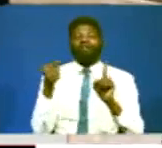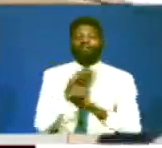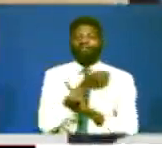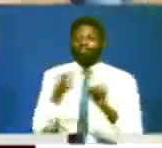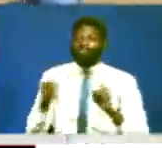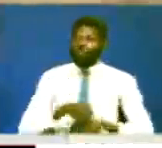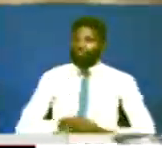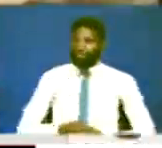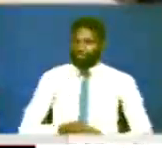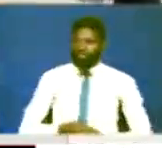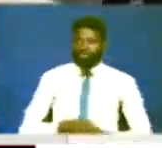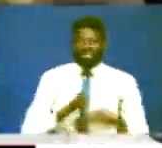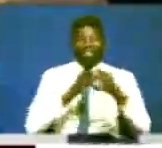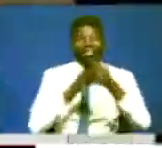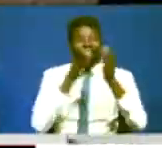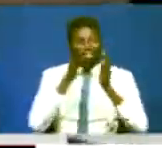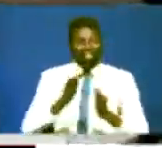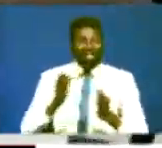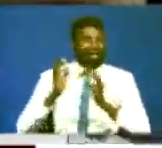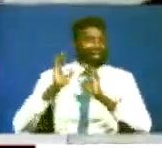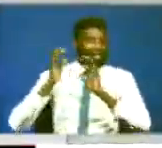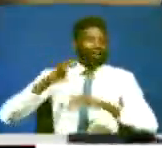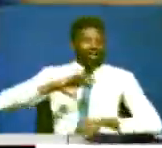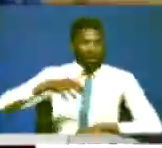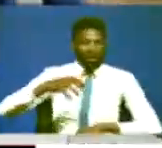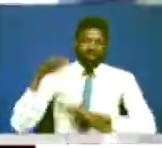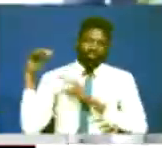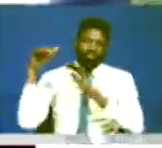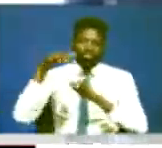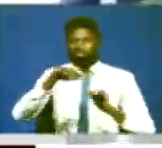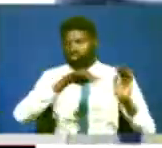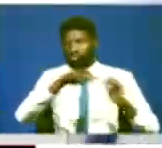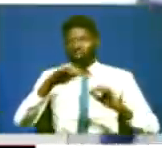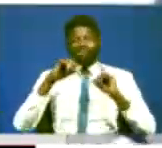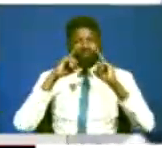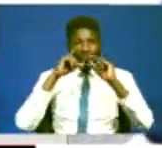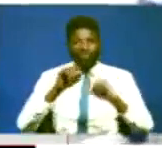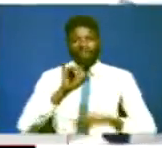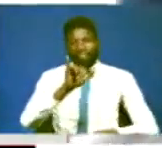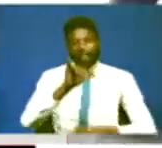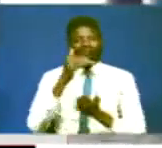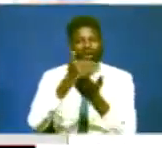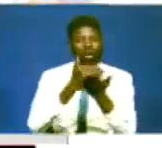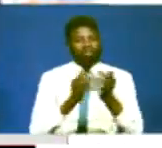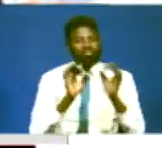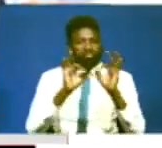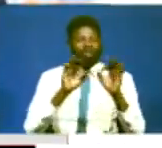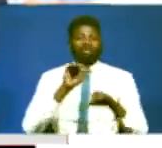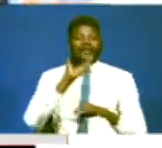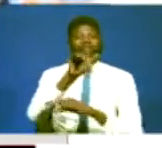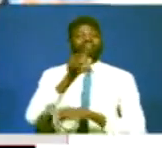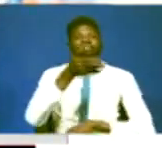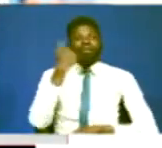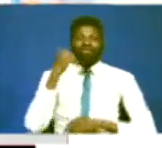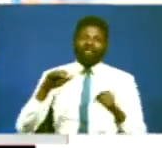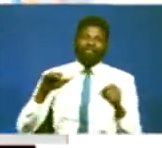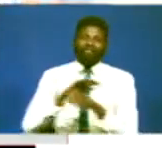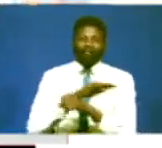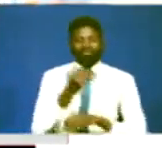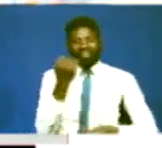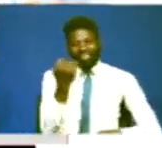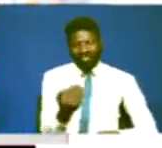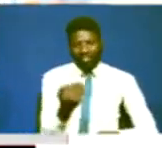leaders from Kilifi County welcomed the initiative and called for a full child protection program. Hawezi kutoa fursa ya